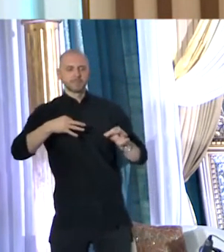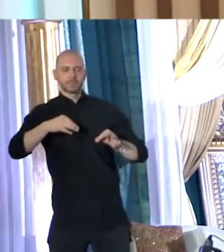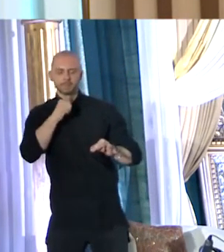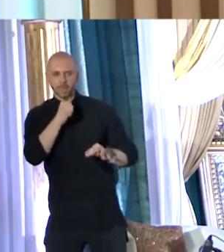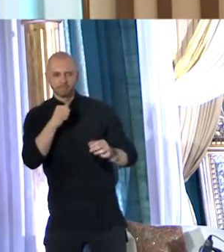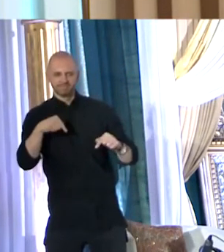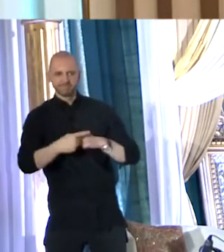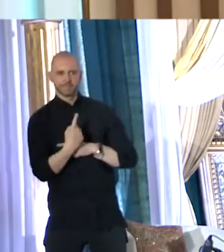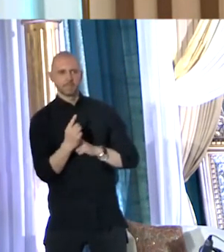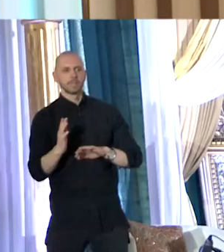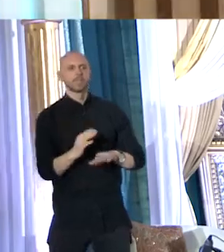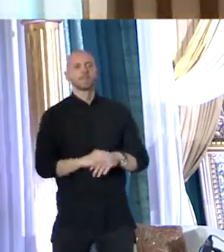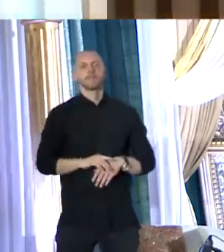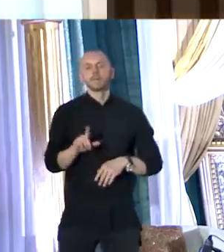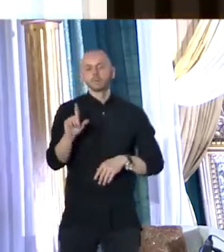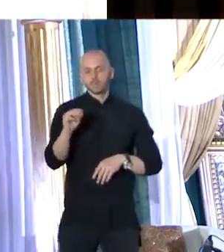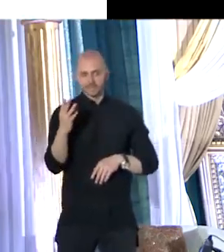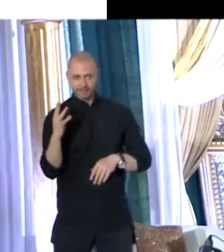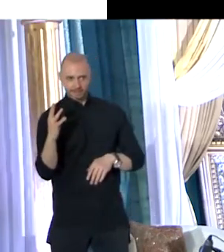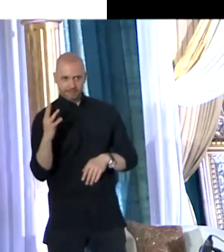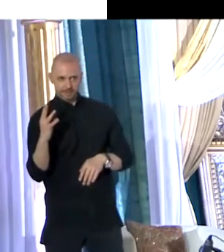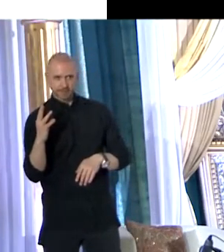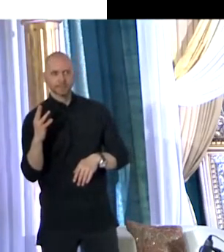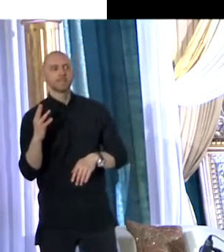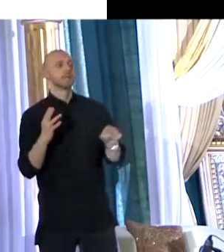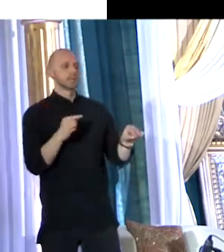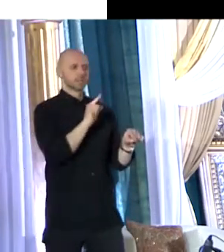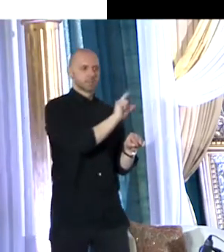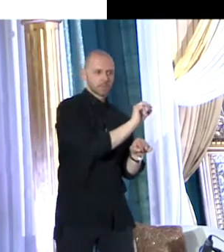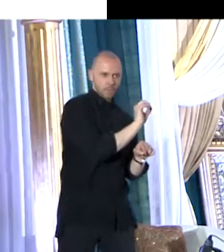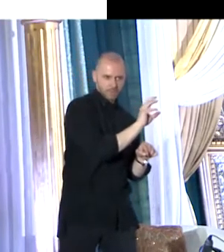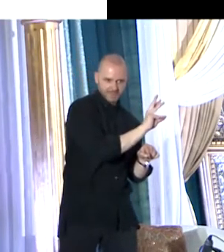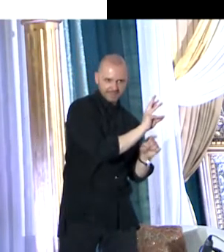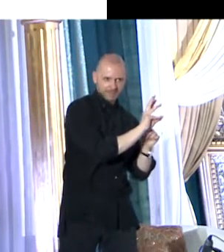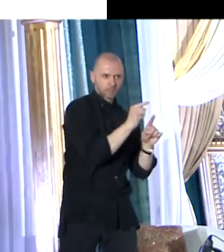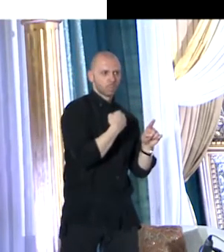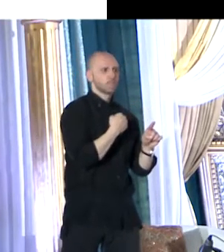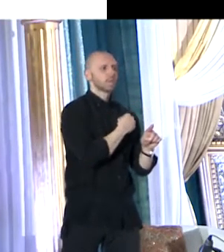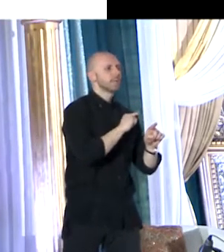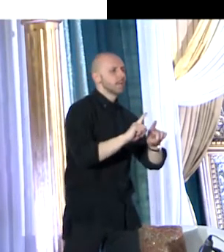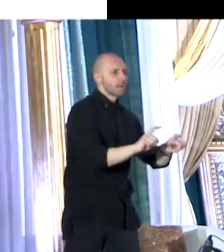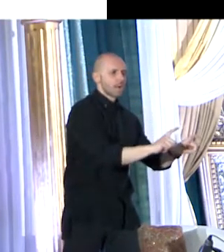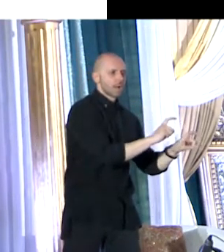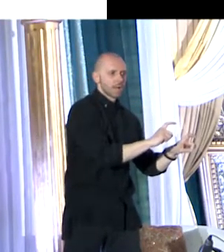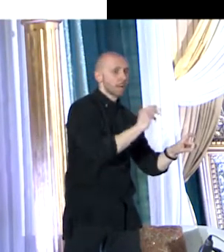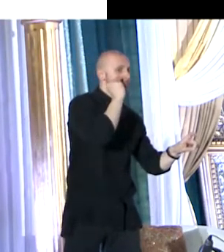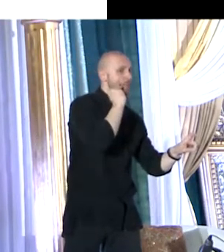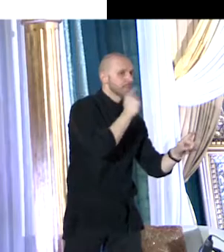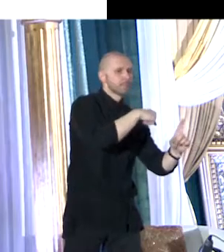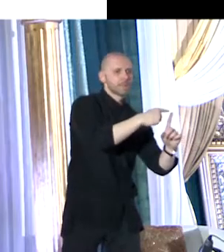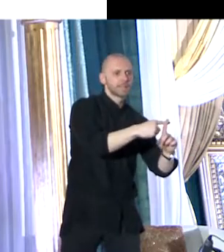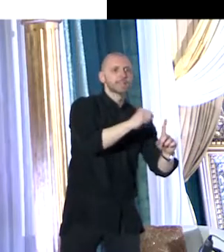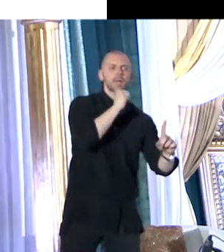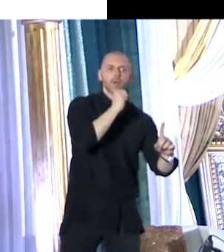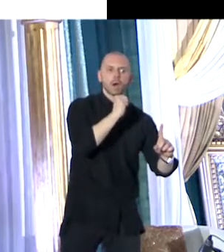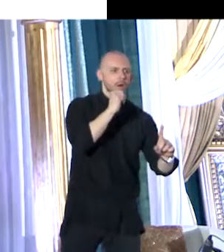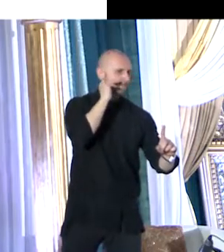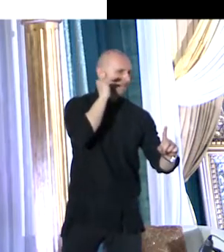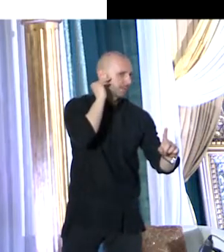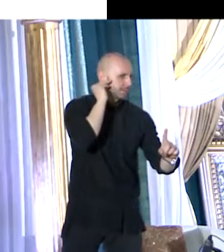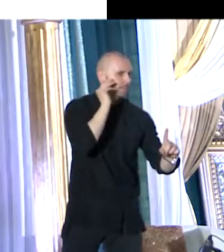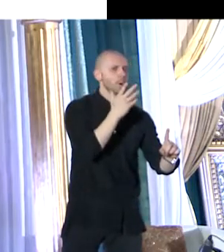also did a complementary survey of the non-Muslim population because we wanted to understand the perspectives of the rest of Canadian society